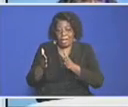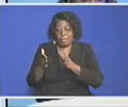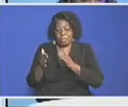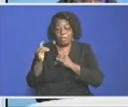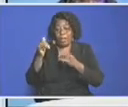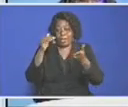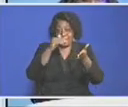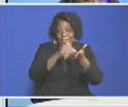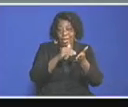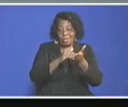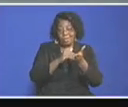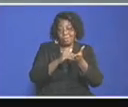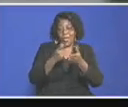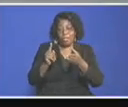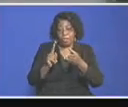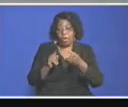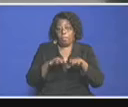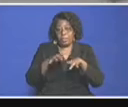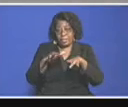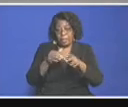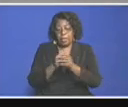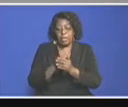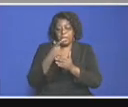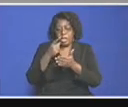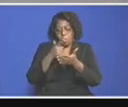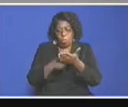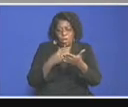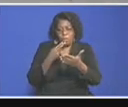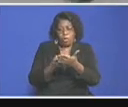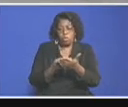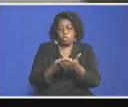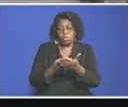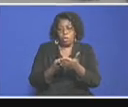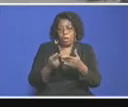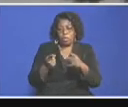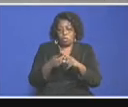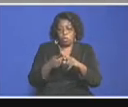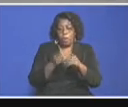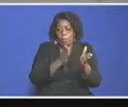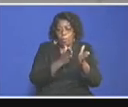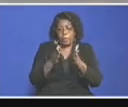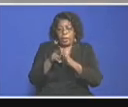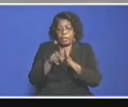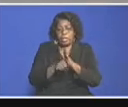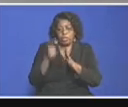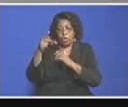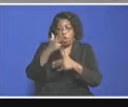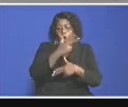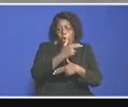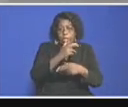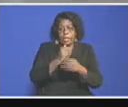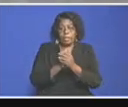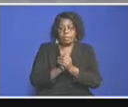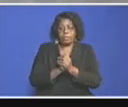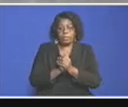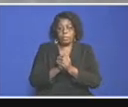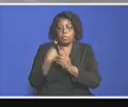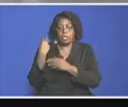leader listed the different approach his party would take when it comes to hurricane preparedness. We are going to take a different